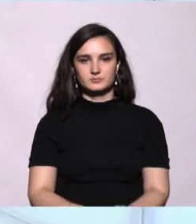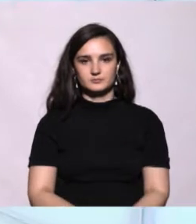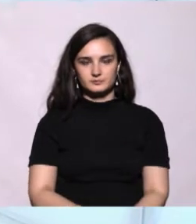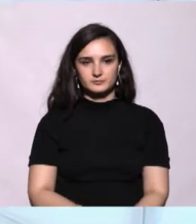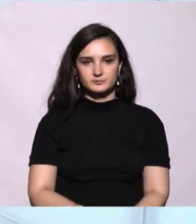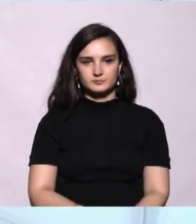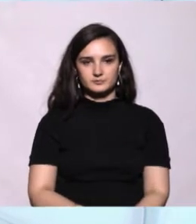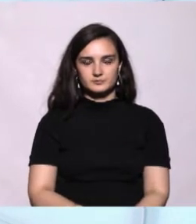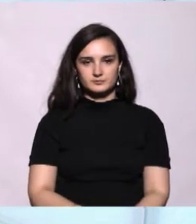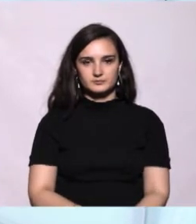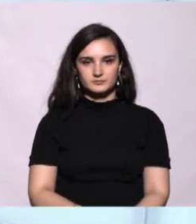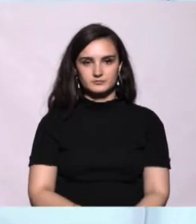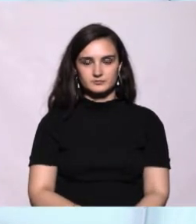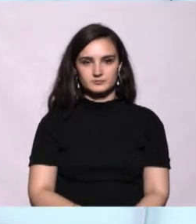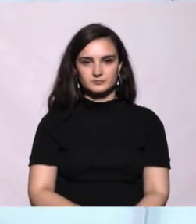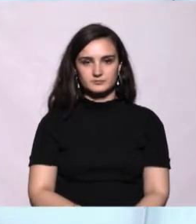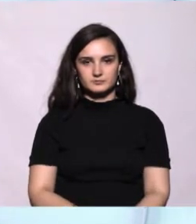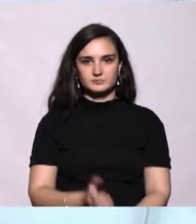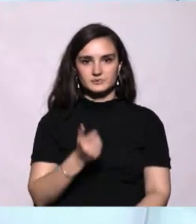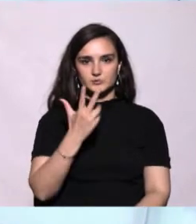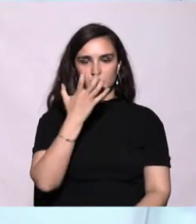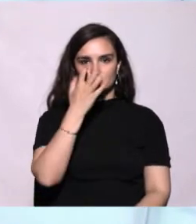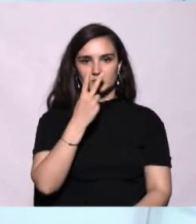I will show you some cards.